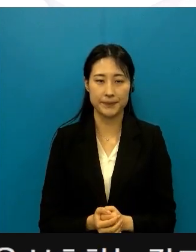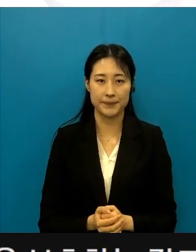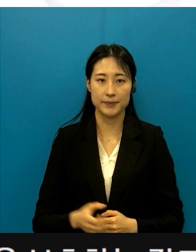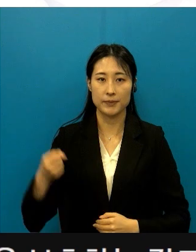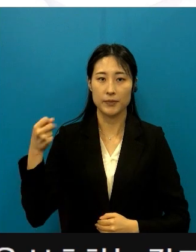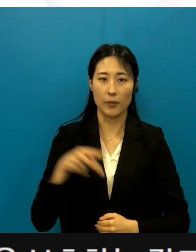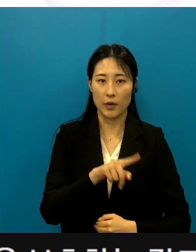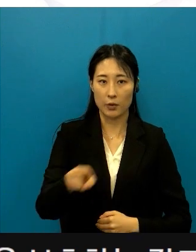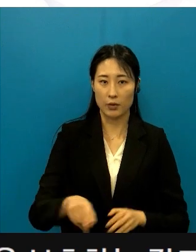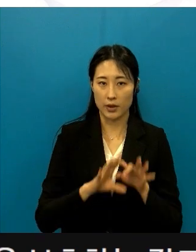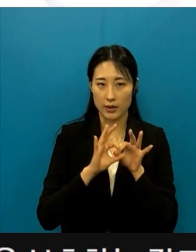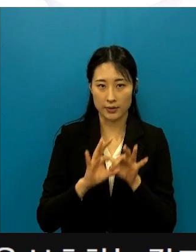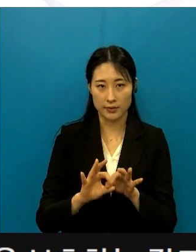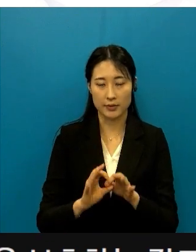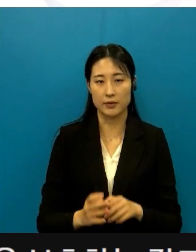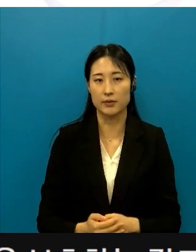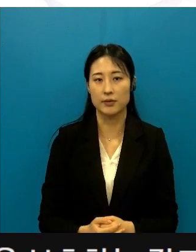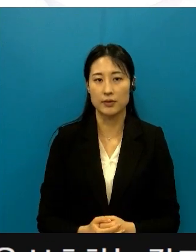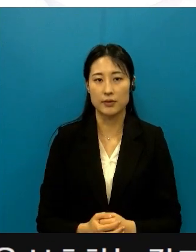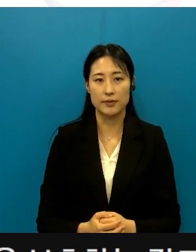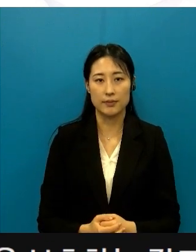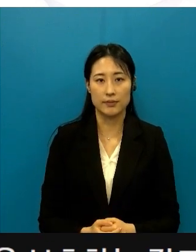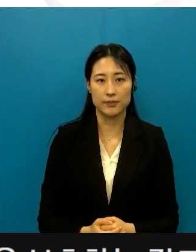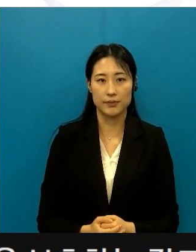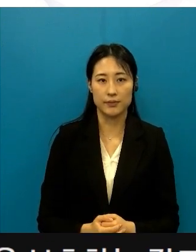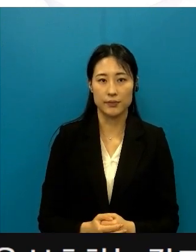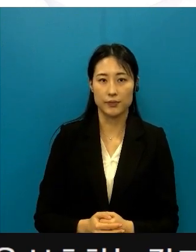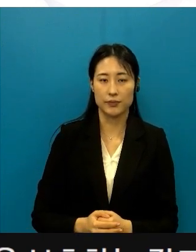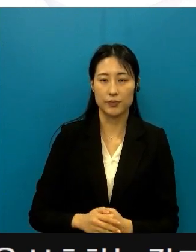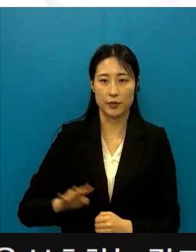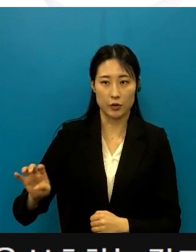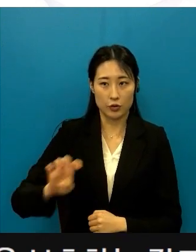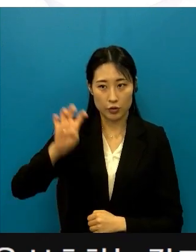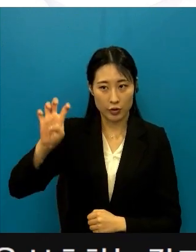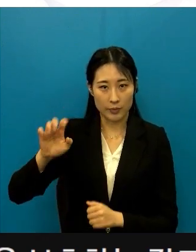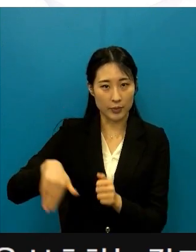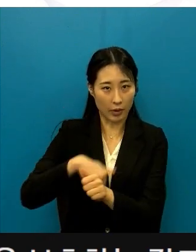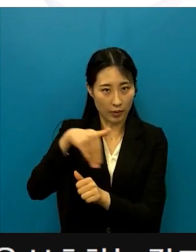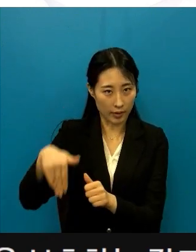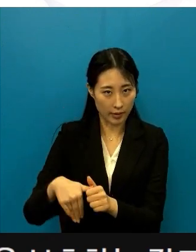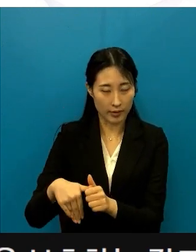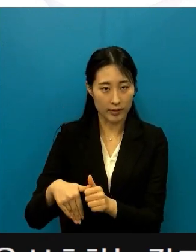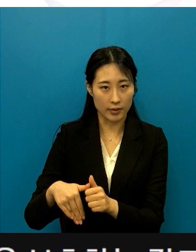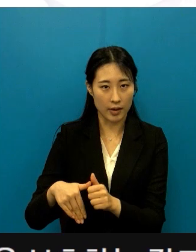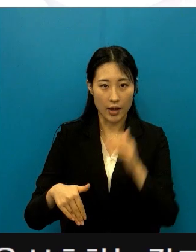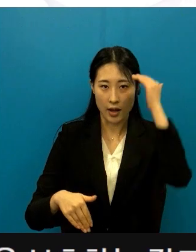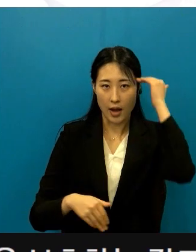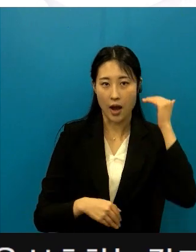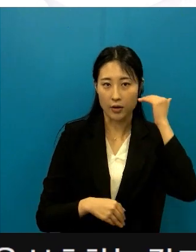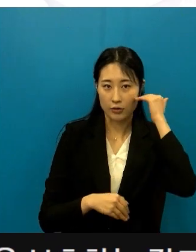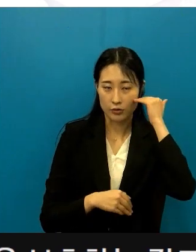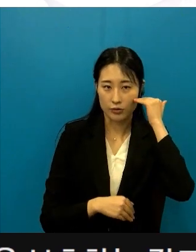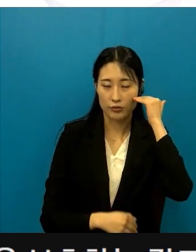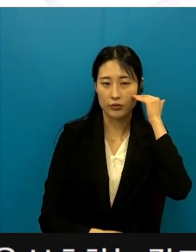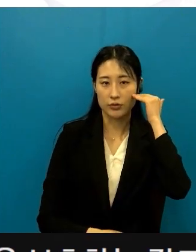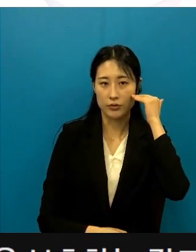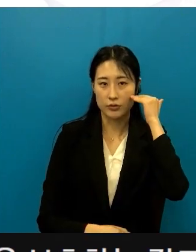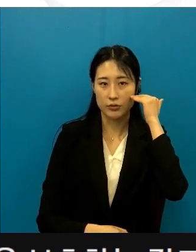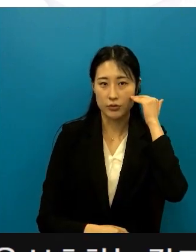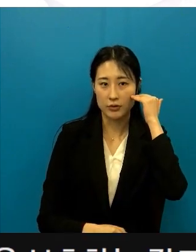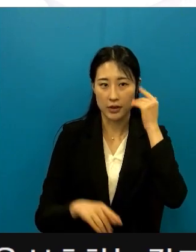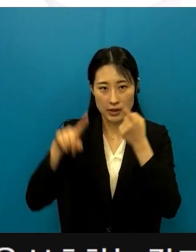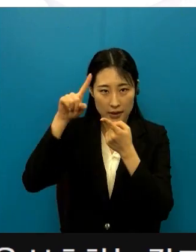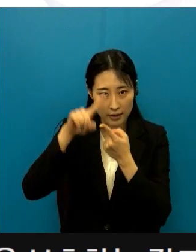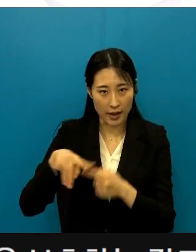for Korean and naturalist Korean societies. But it's even in Korean